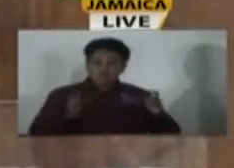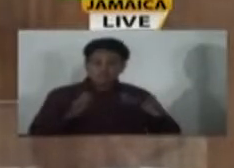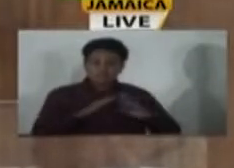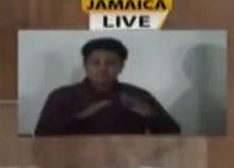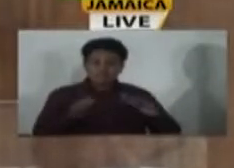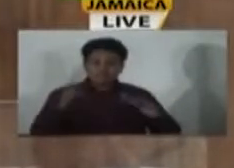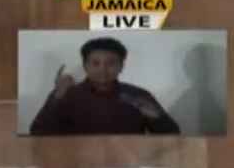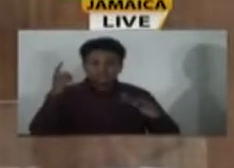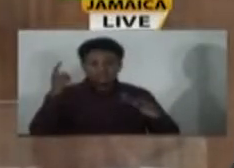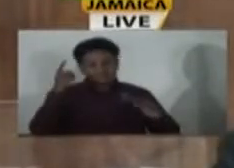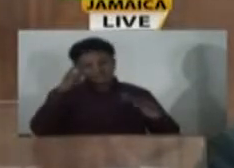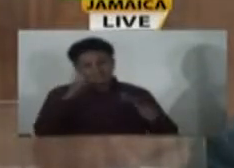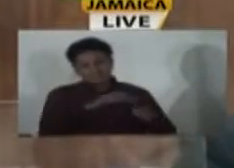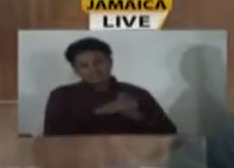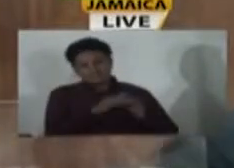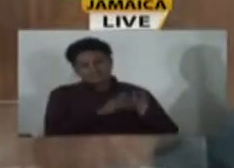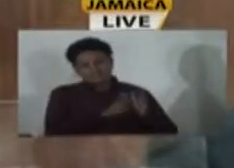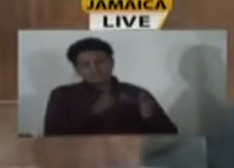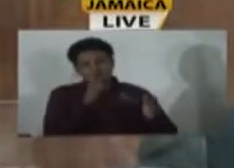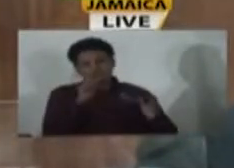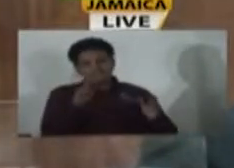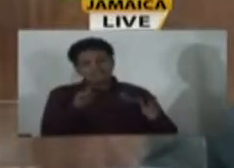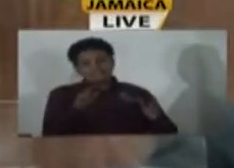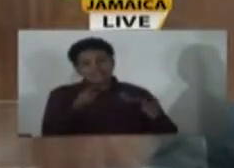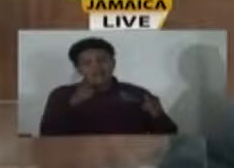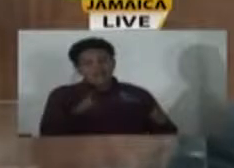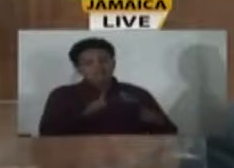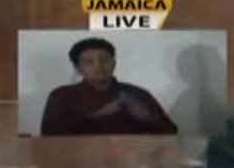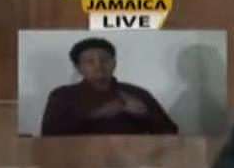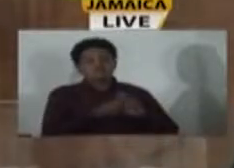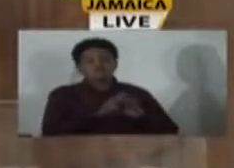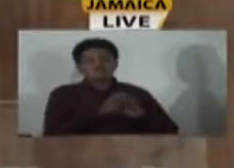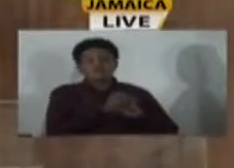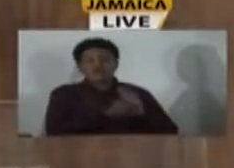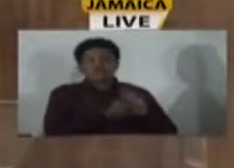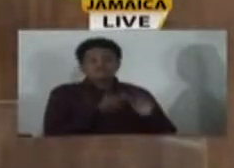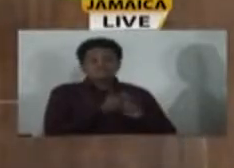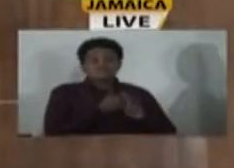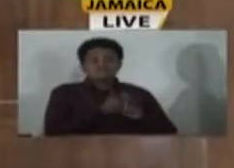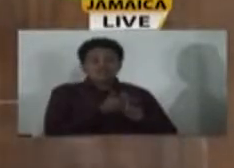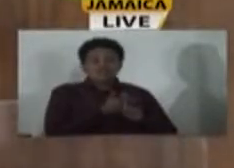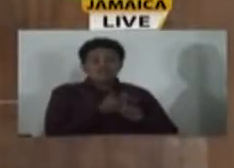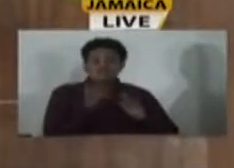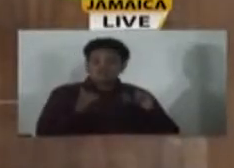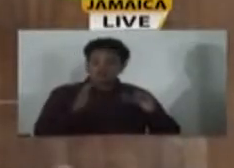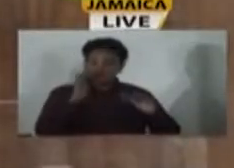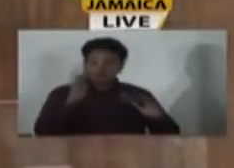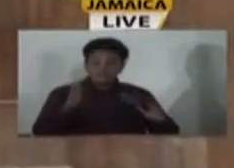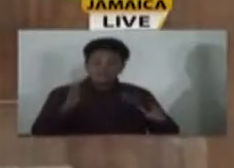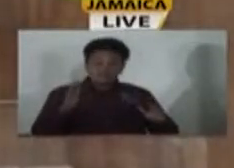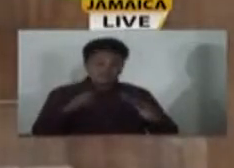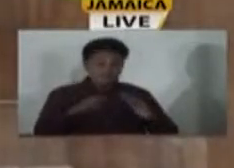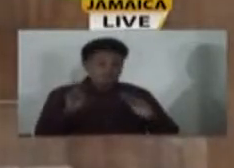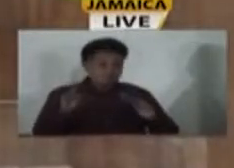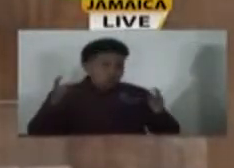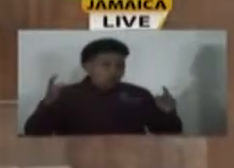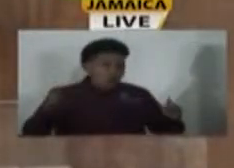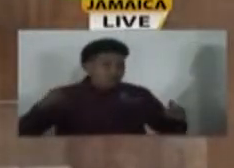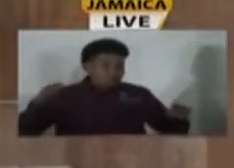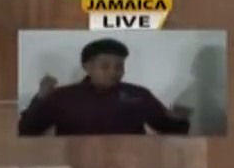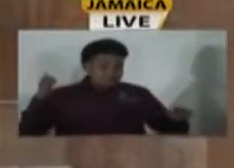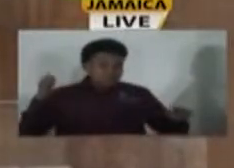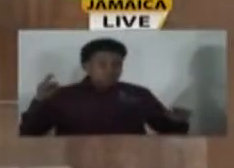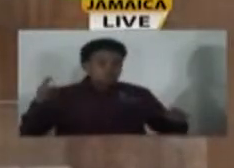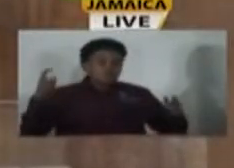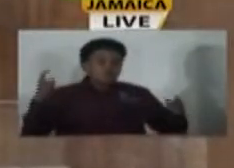And I had said that to the minister. But the review of the Act itself, which is overdue, ought to have